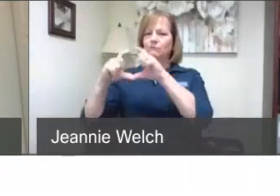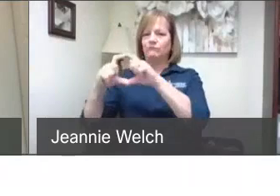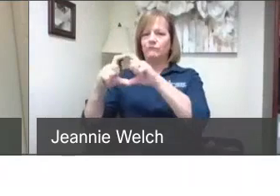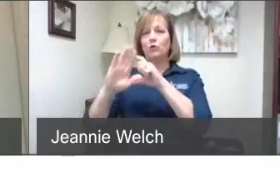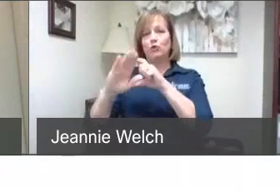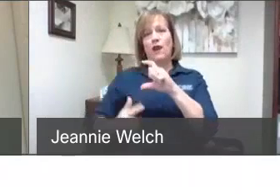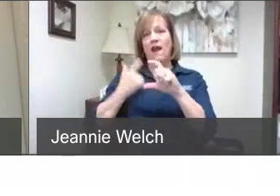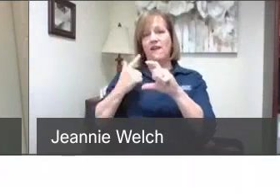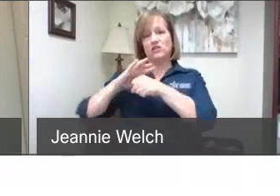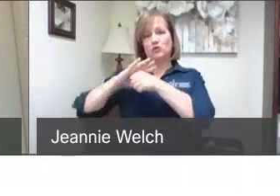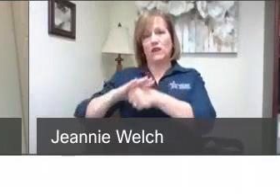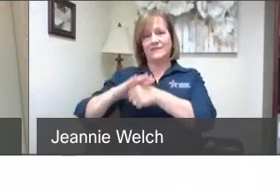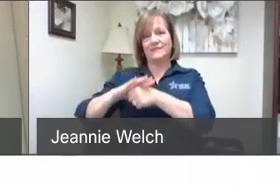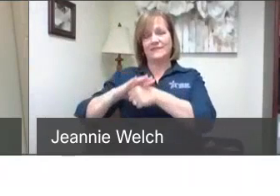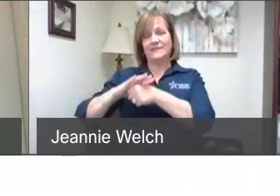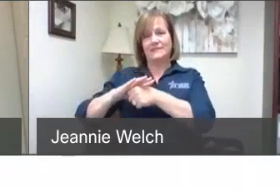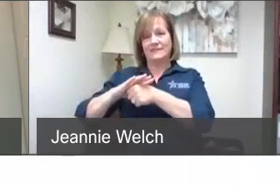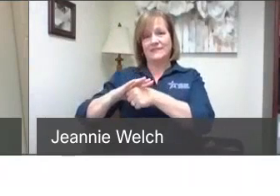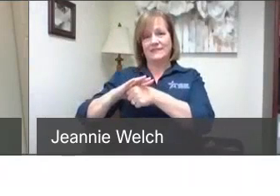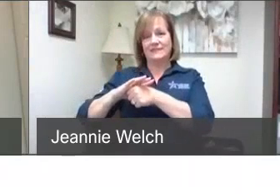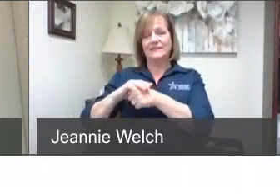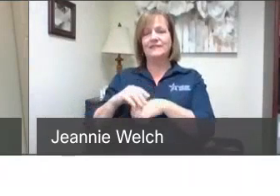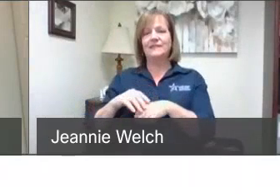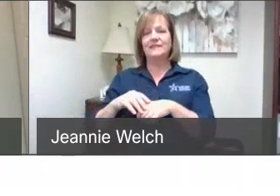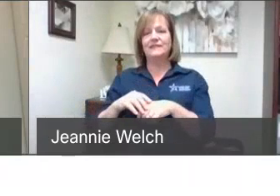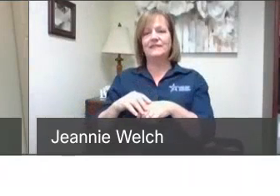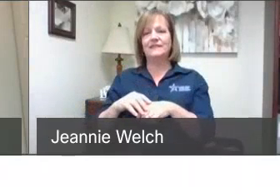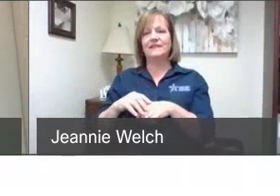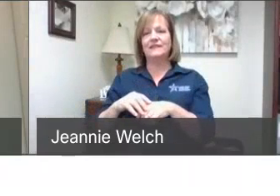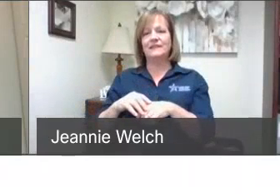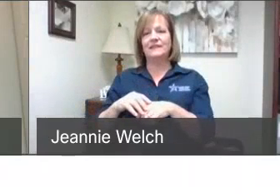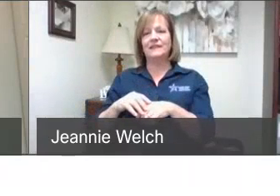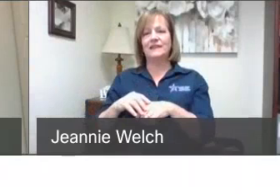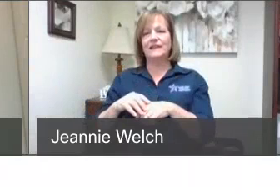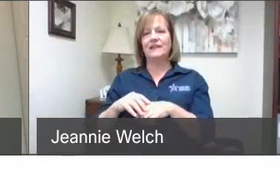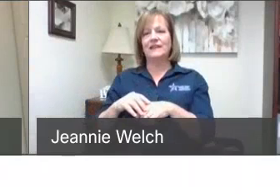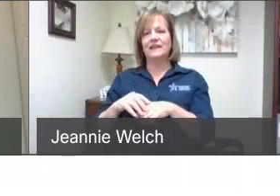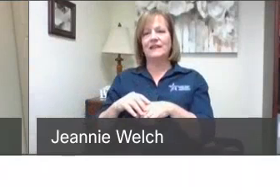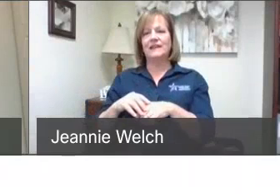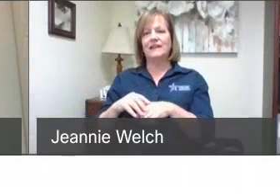right? And so at the very top, we see in the blue circles,